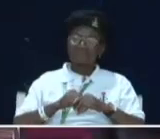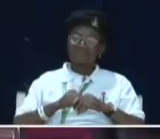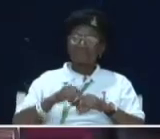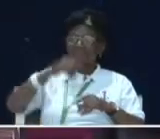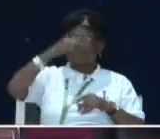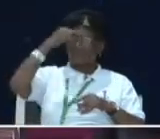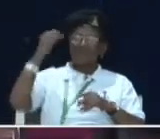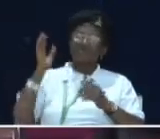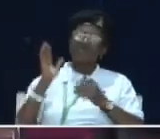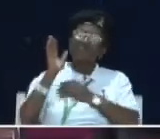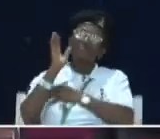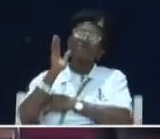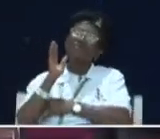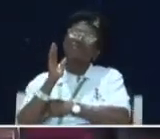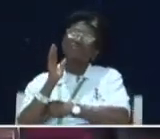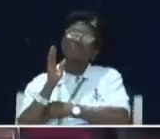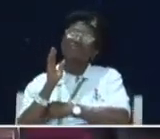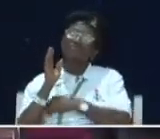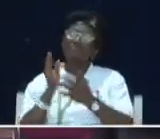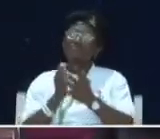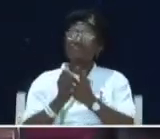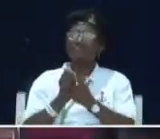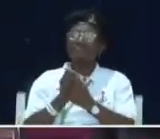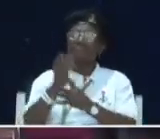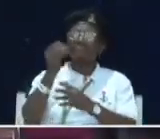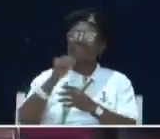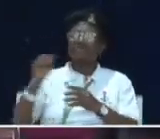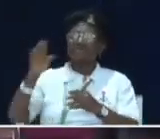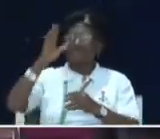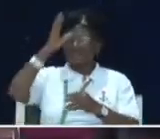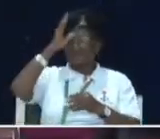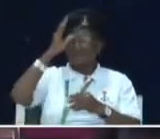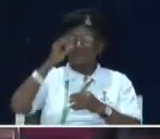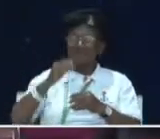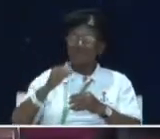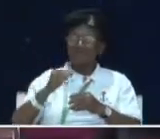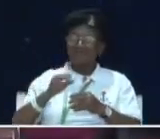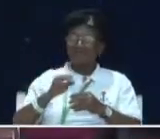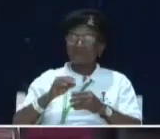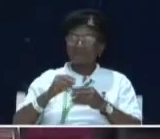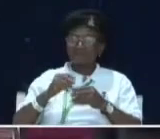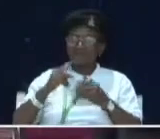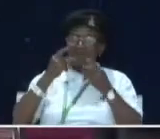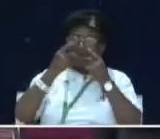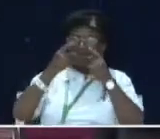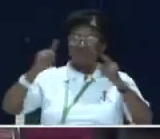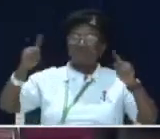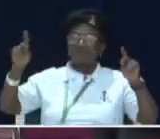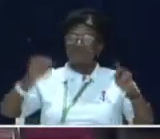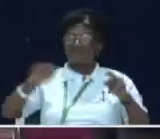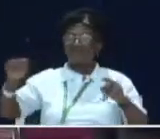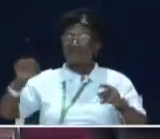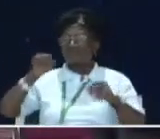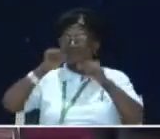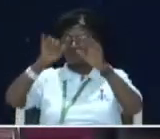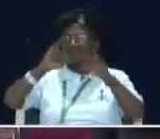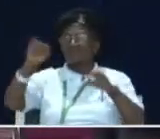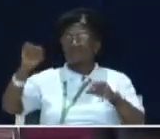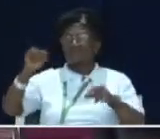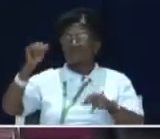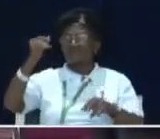Because God, through a father, pronounced a blessing on